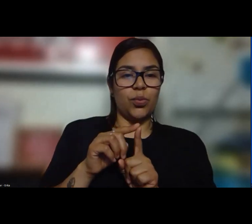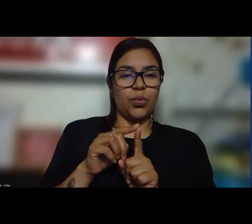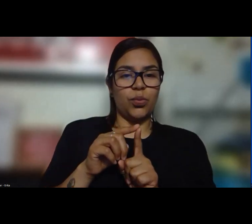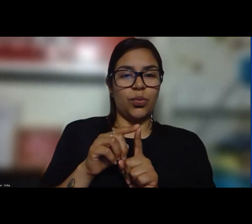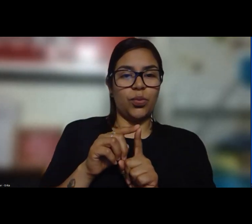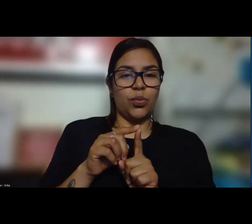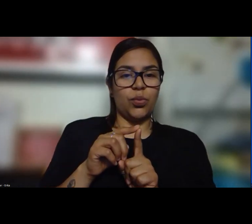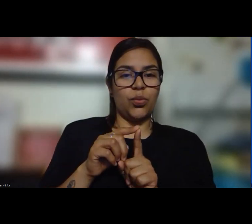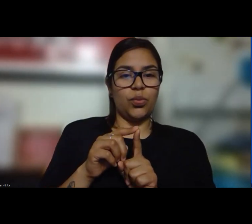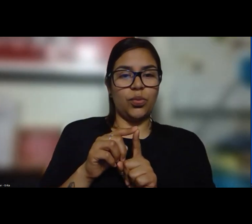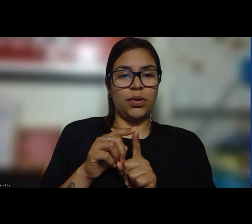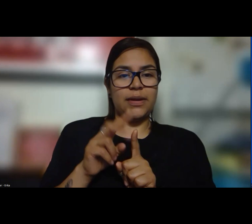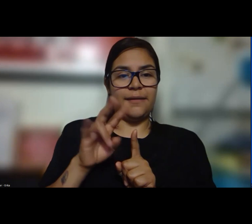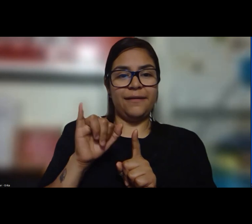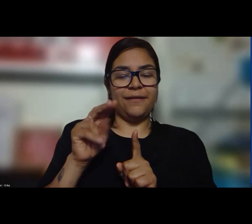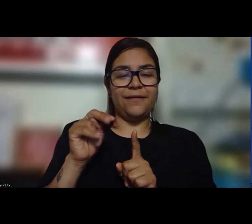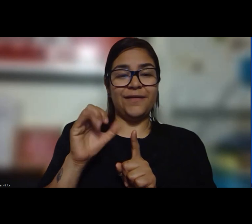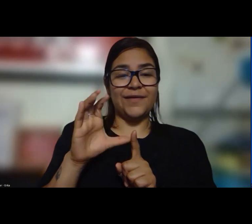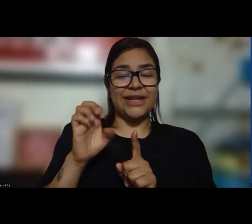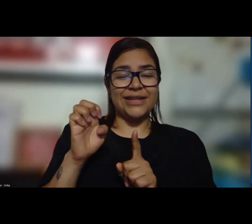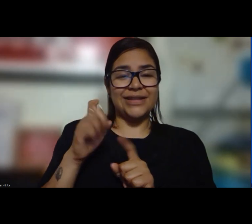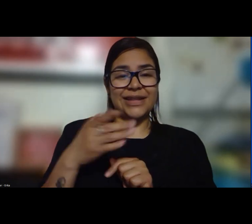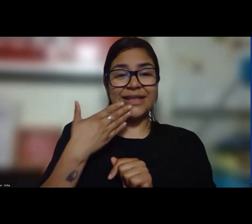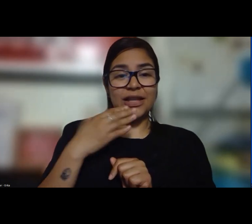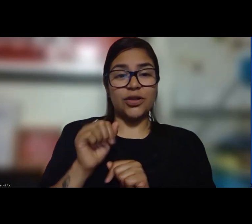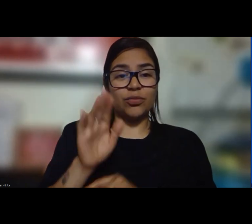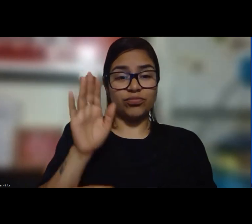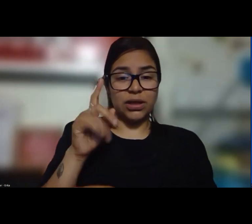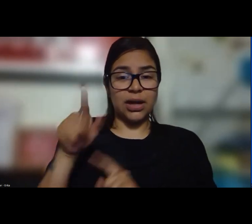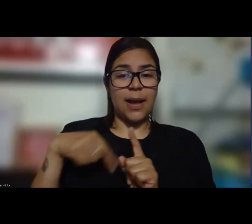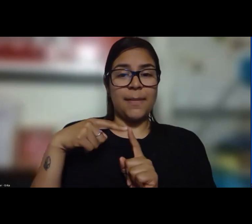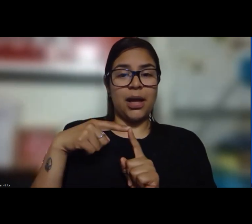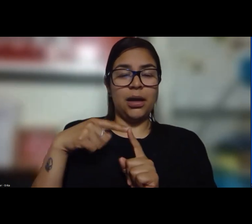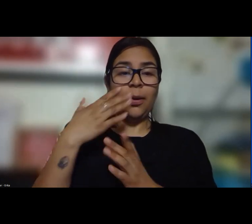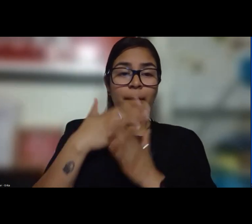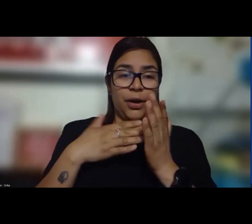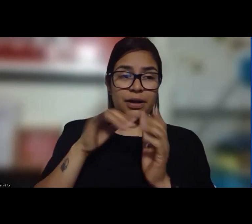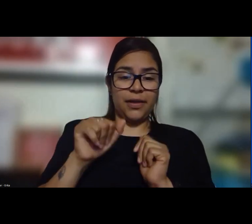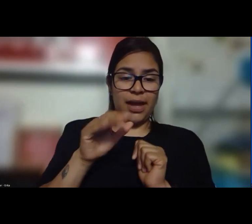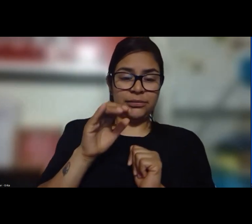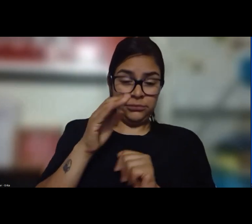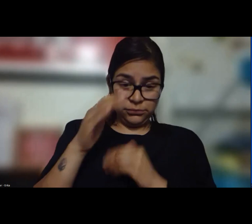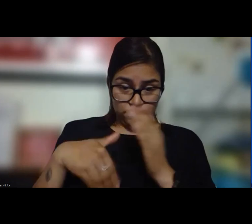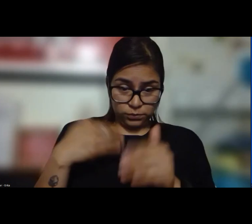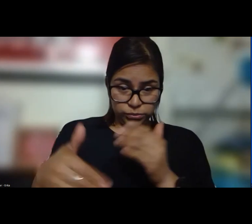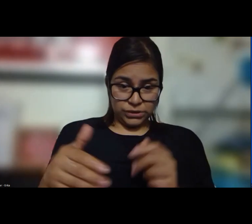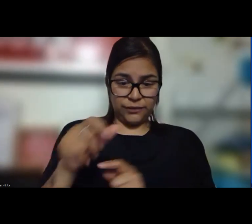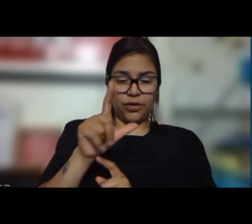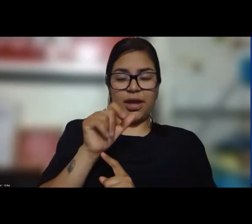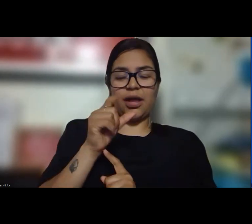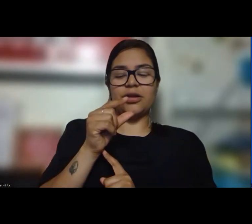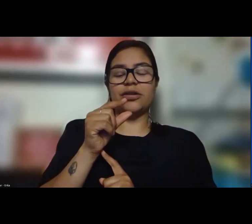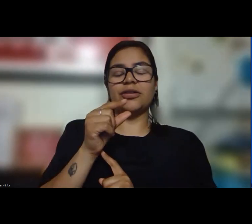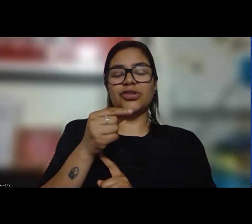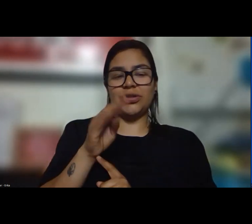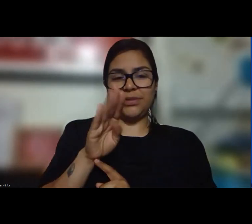acknowledge Vince as well. I saw your hand and your comment about being part of the stakeholder process when it comes to the LGBTQ